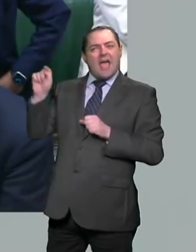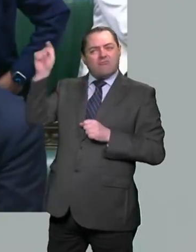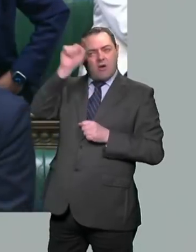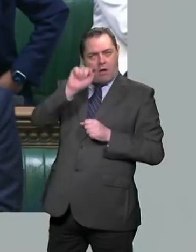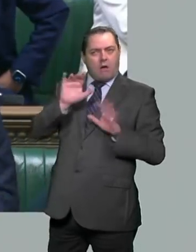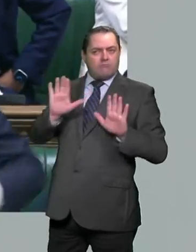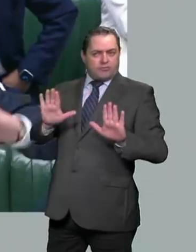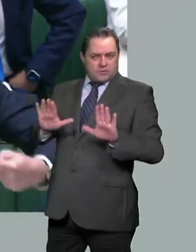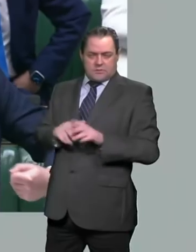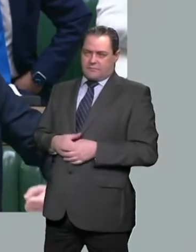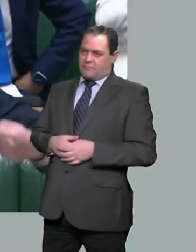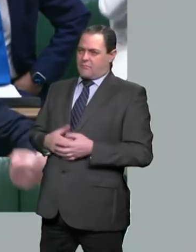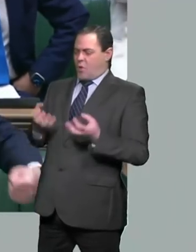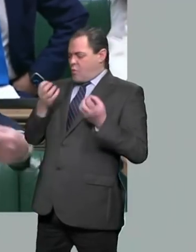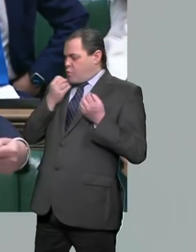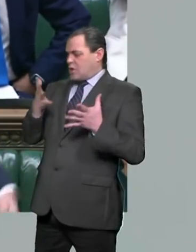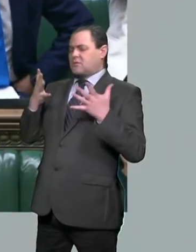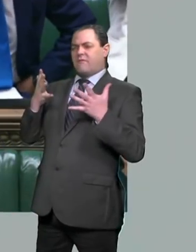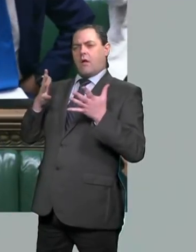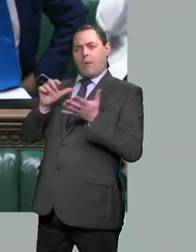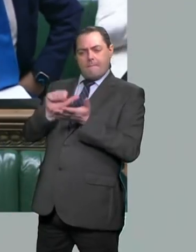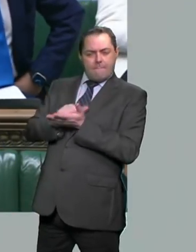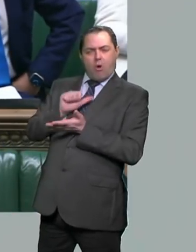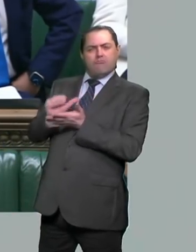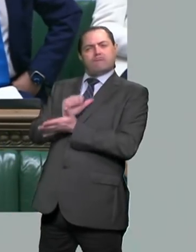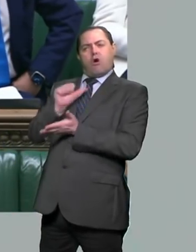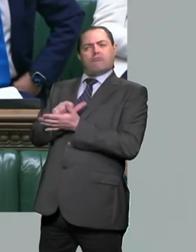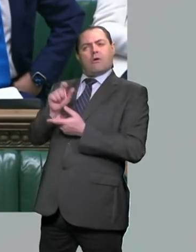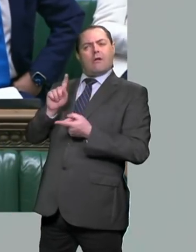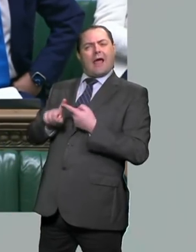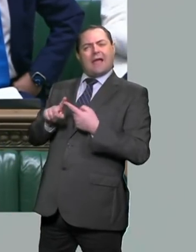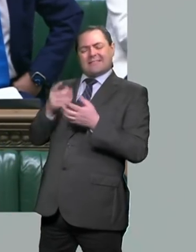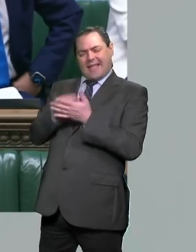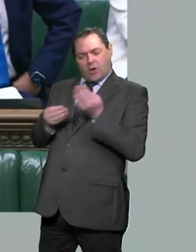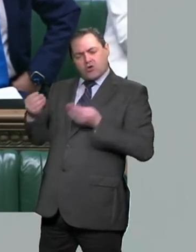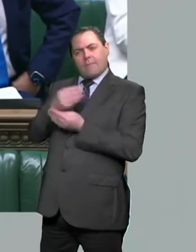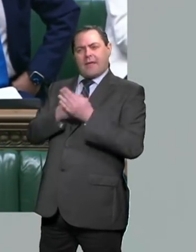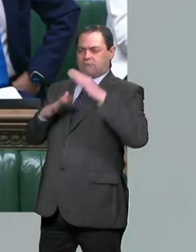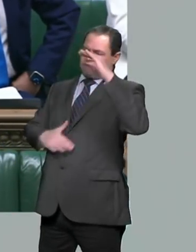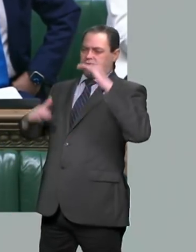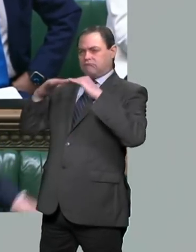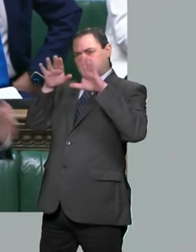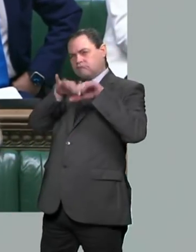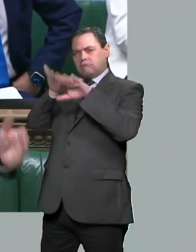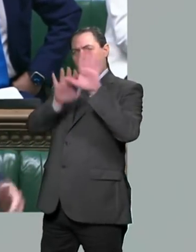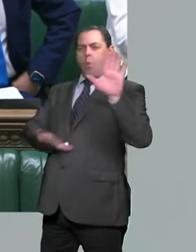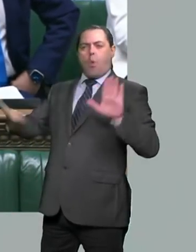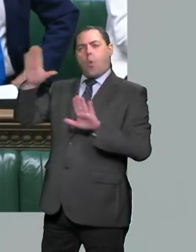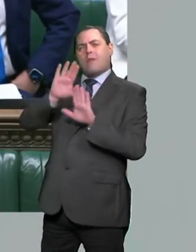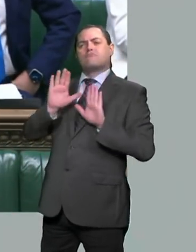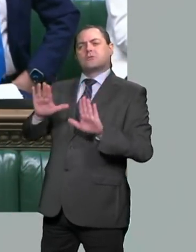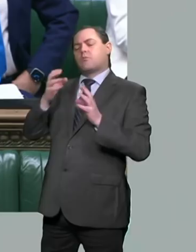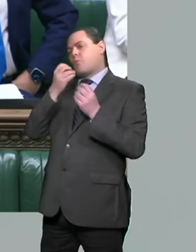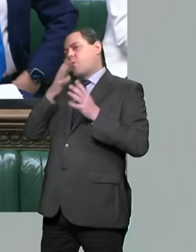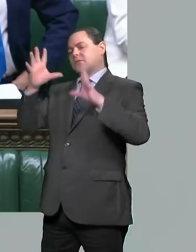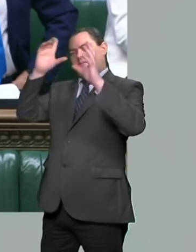across our country. A wonderful moral and economic mission to level up and give opportunity across the whole country. A fantastic vision